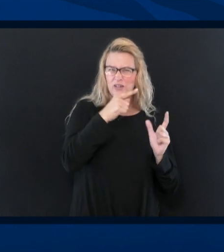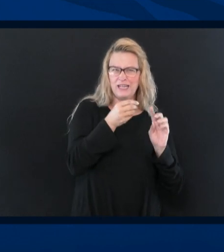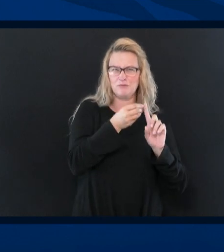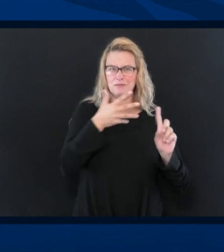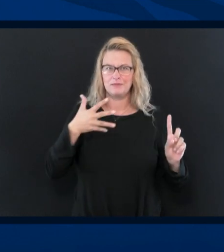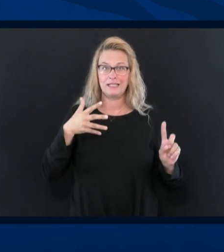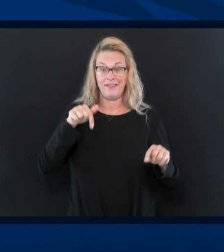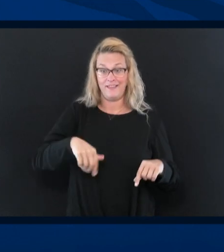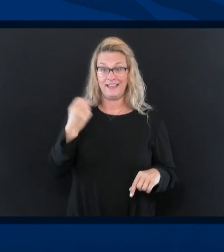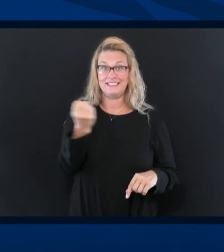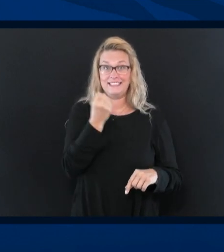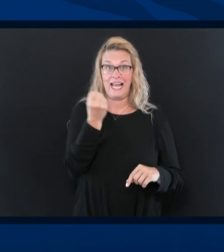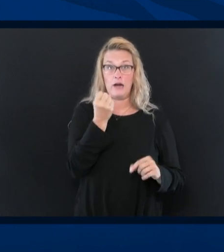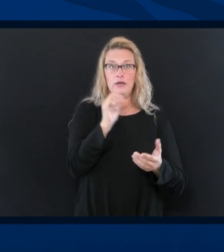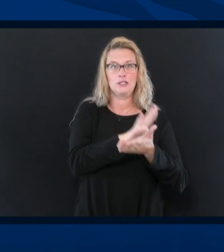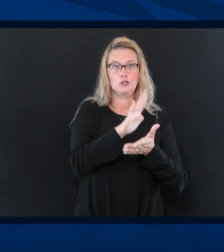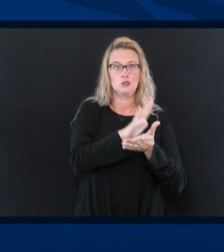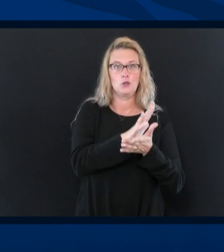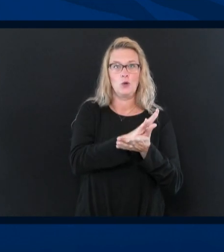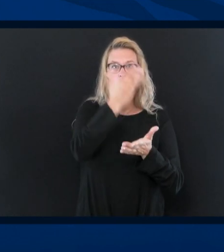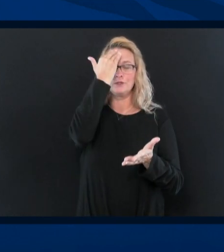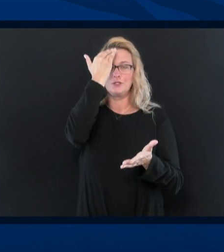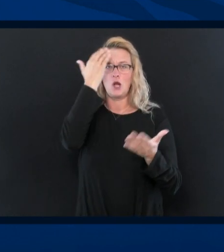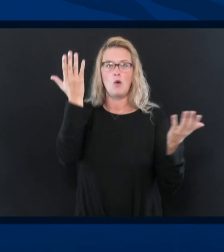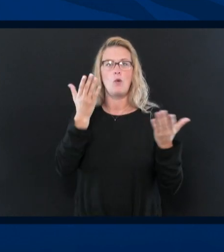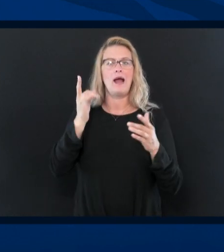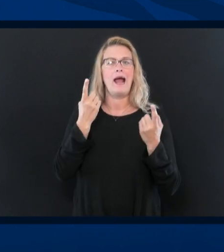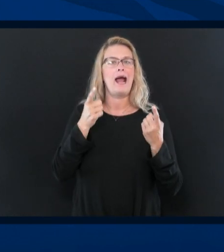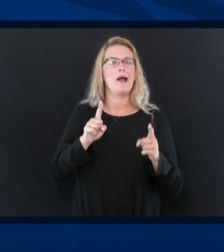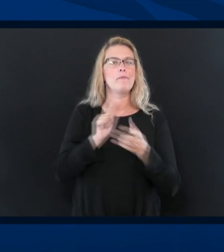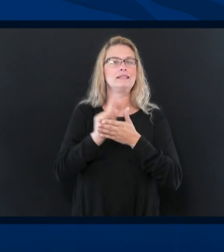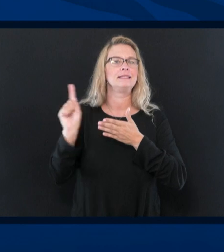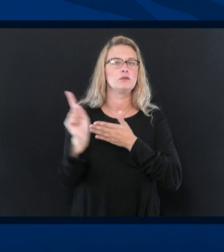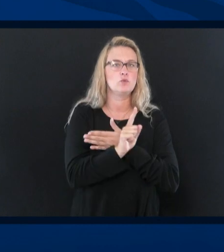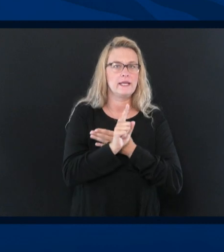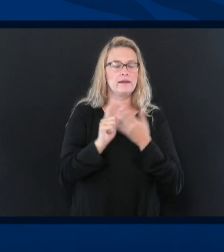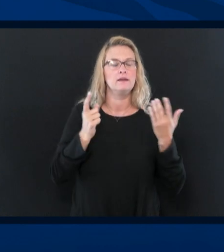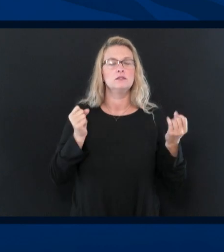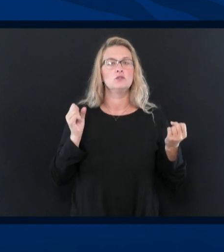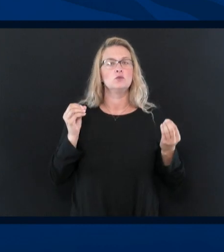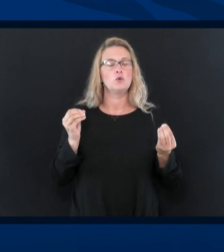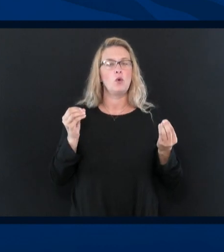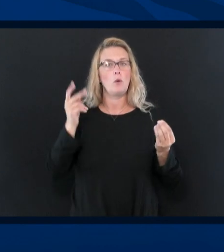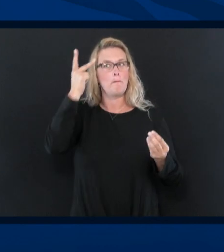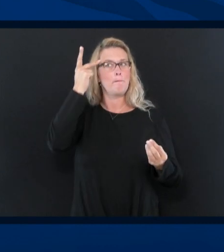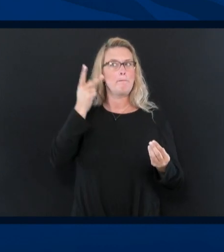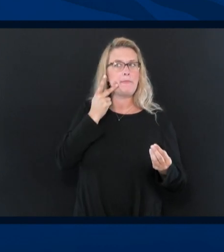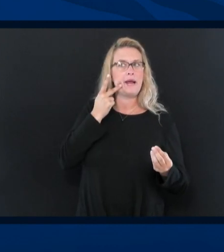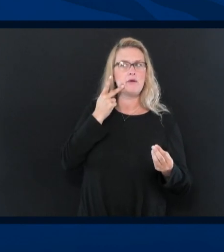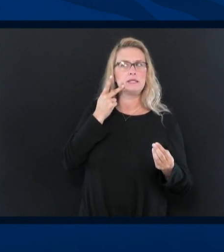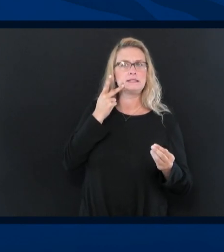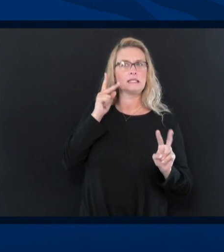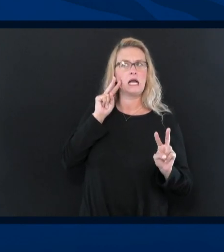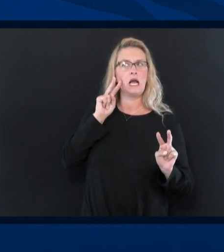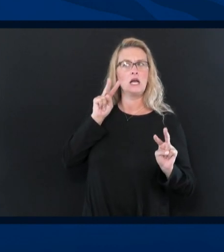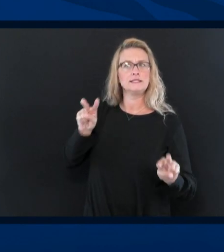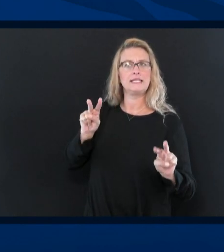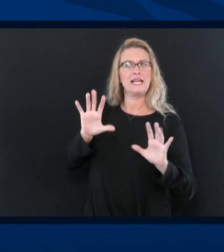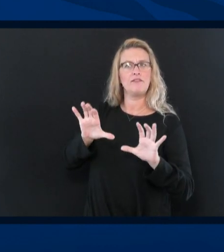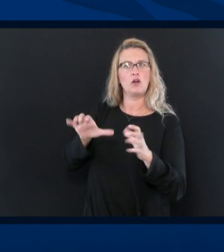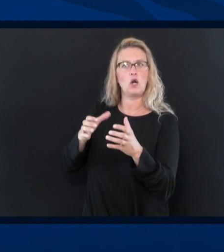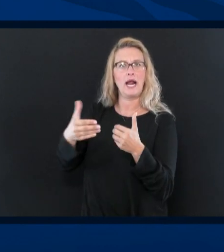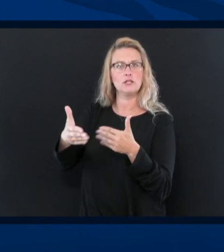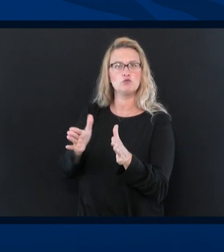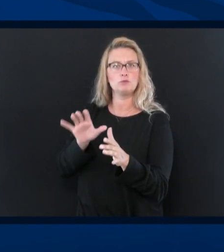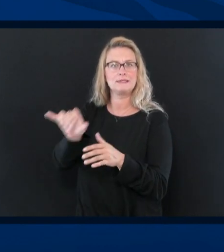we're going to get some guidance from the schools and see an update from their weekly map. And, parents are seeing whole classrooms go home and get